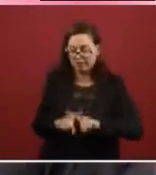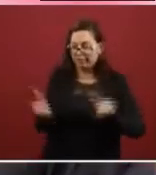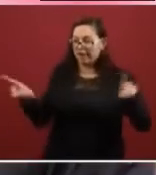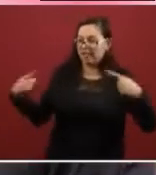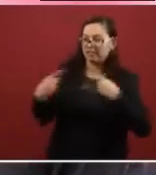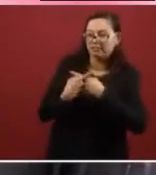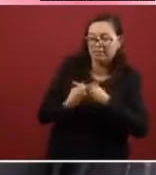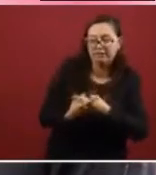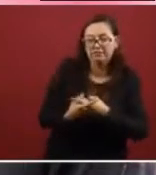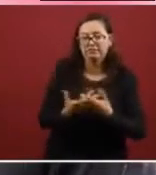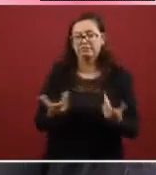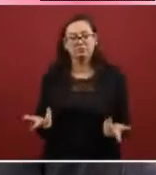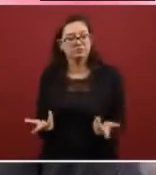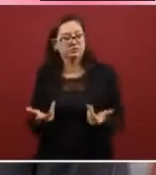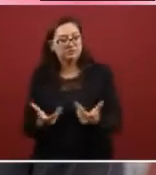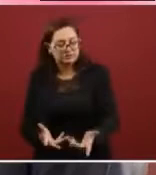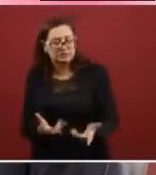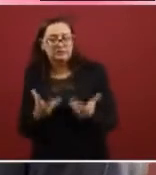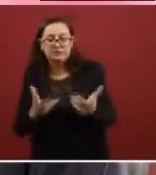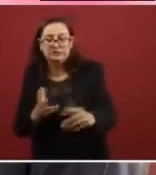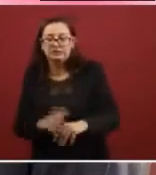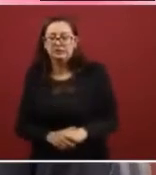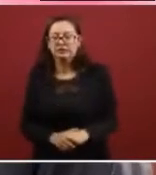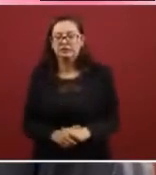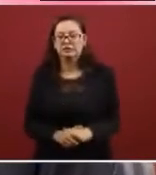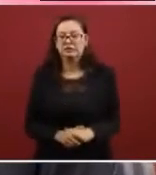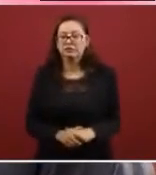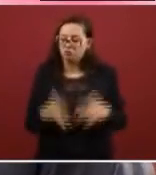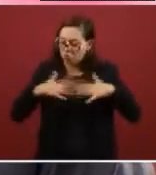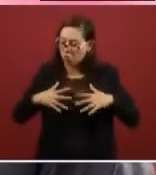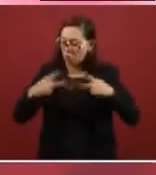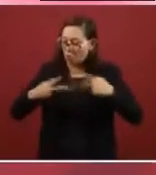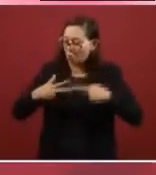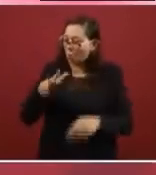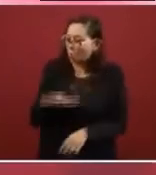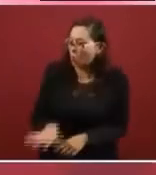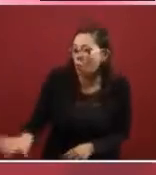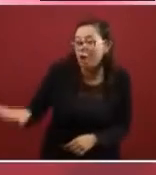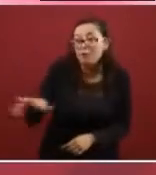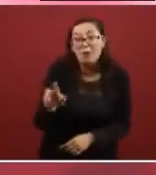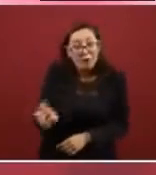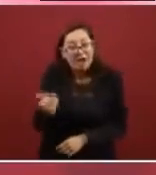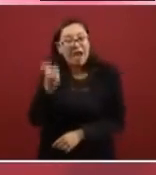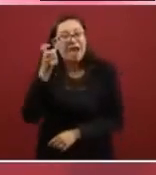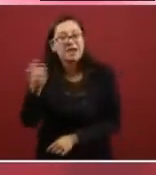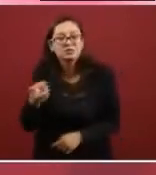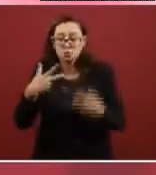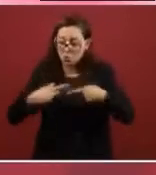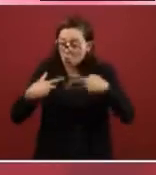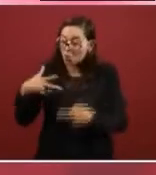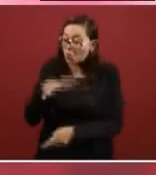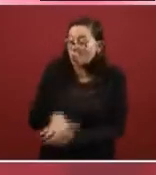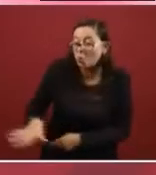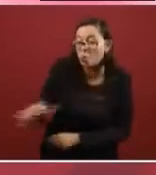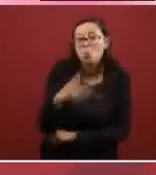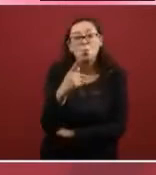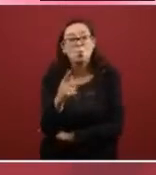Sí, era lo que antes se llamaba, it used to be before was called the people. Y